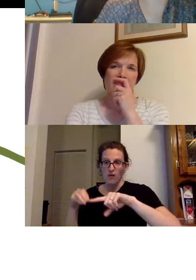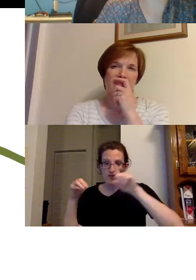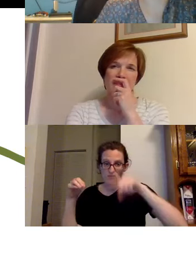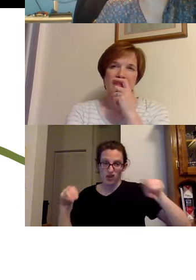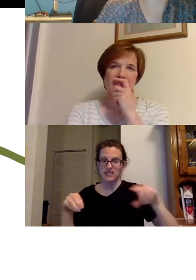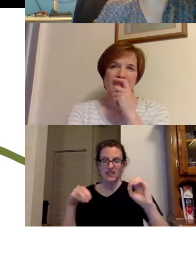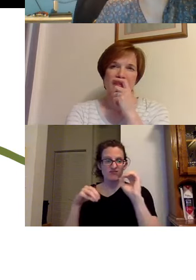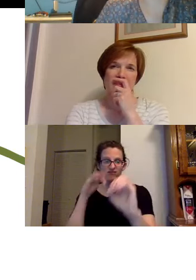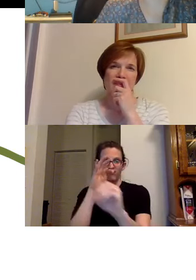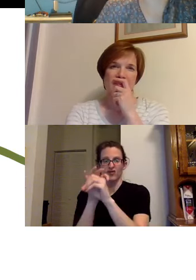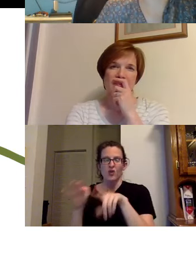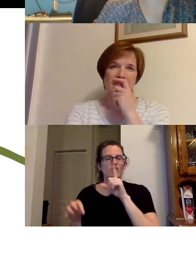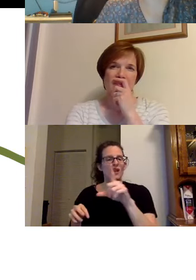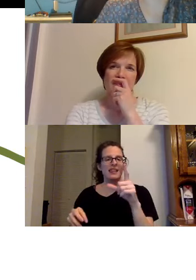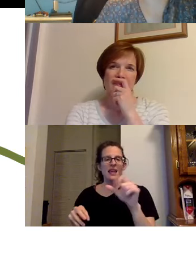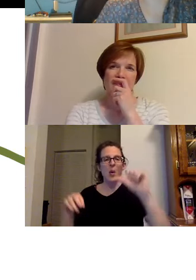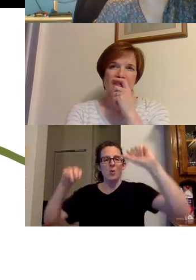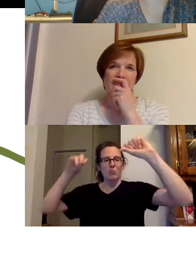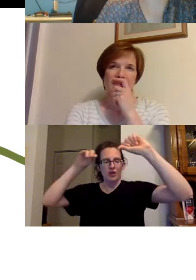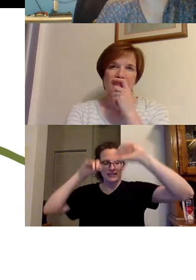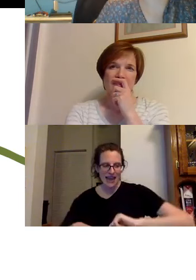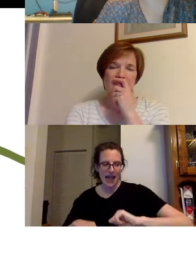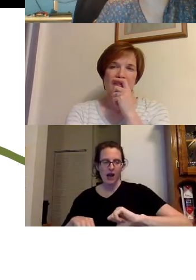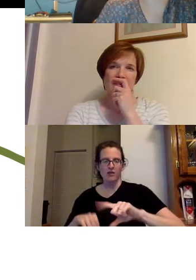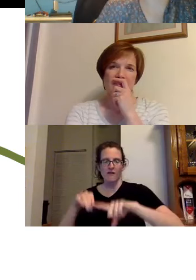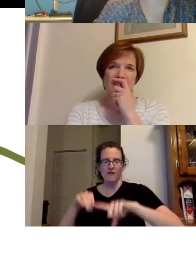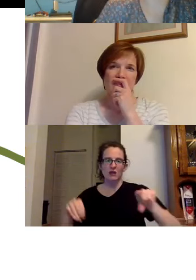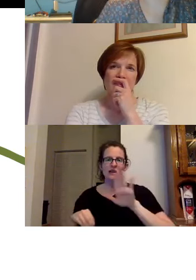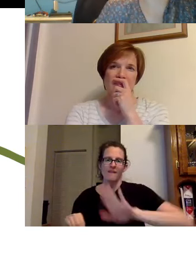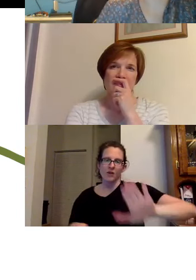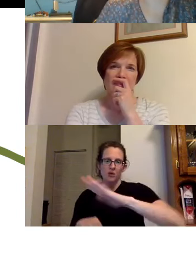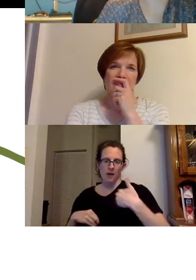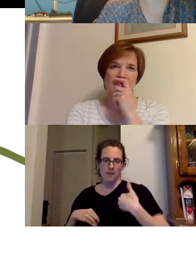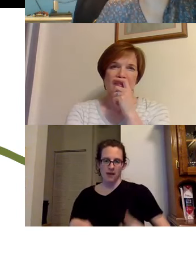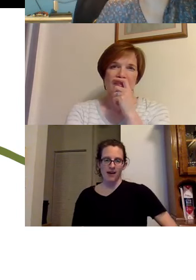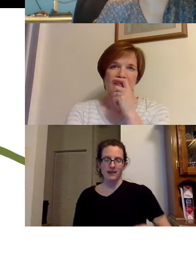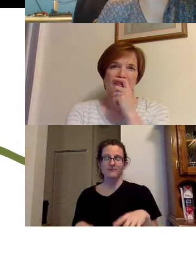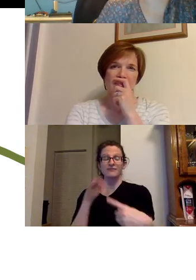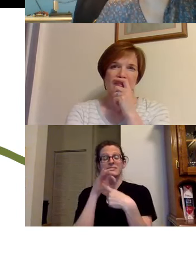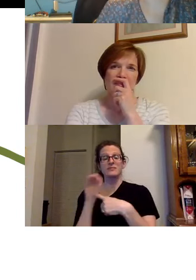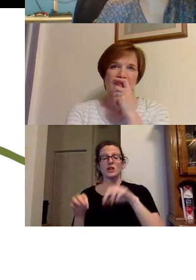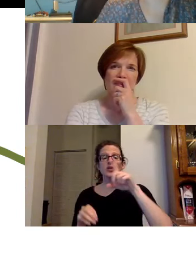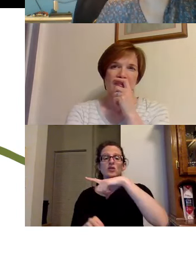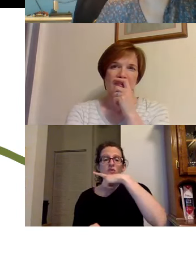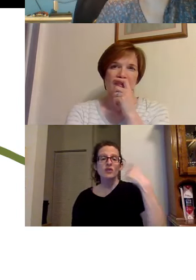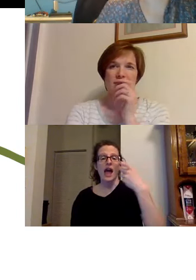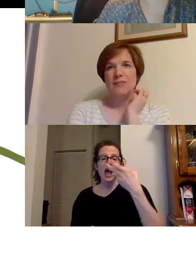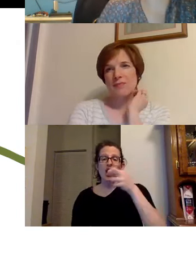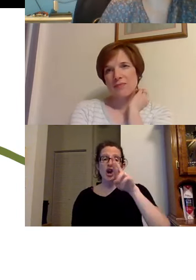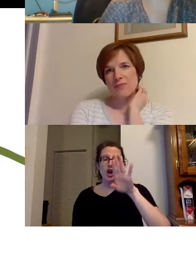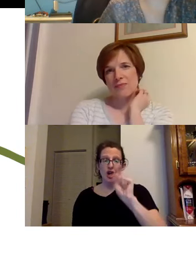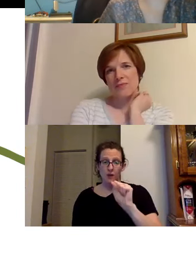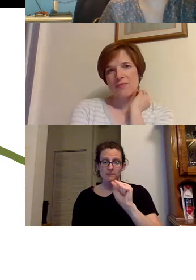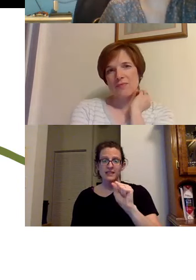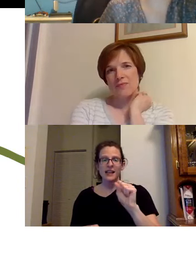they actually bring down the frequency of your body. Dried herbs have a frequency of 12